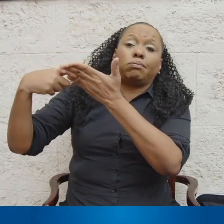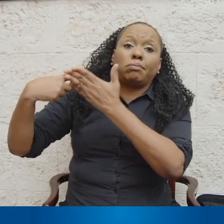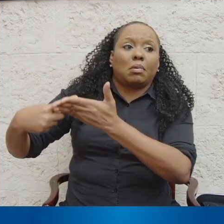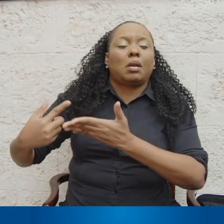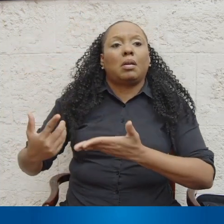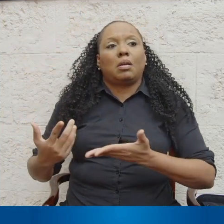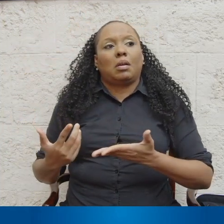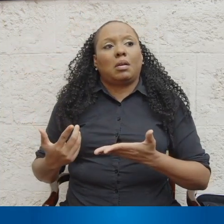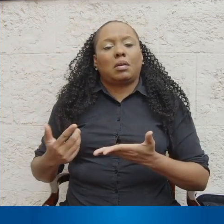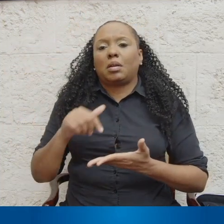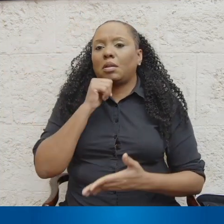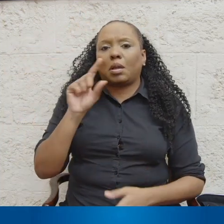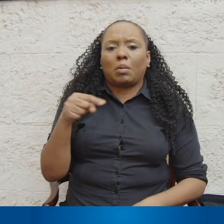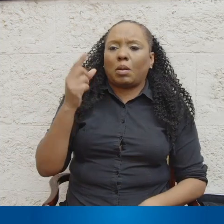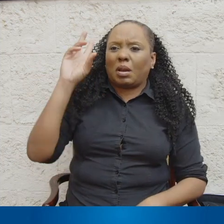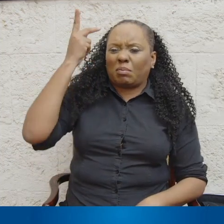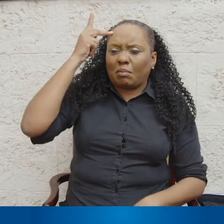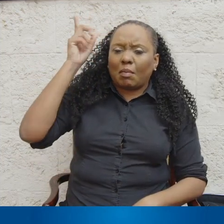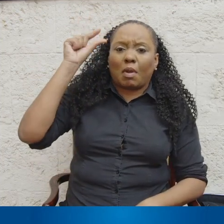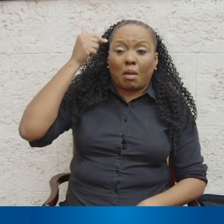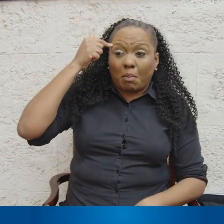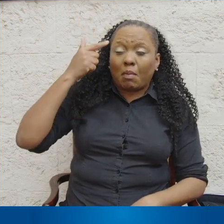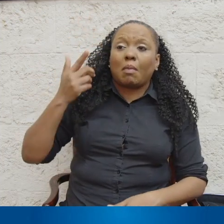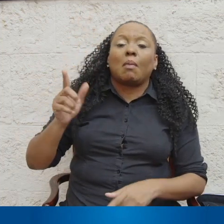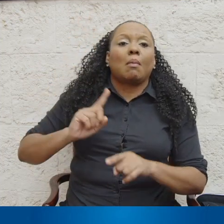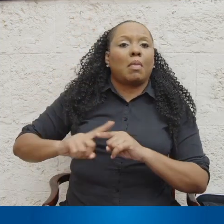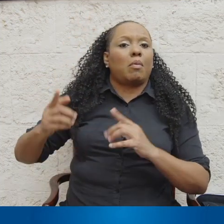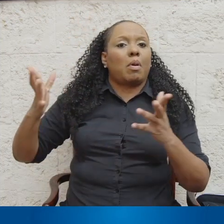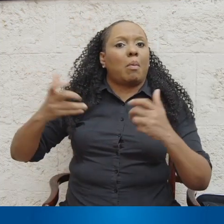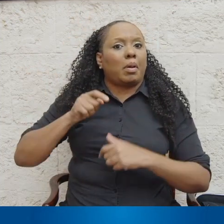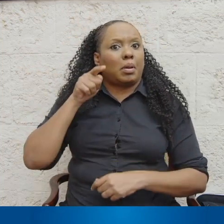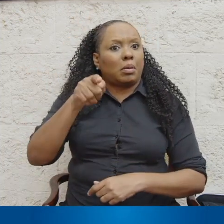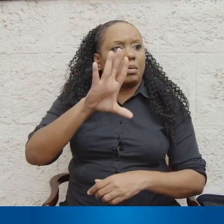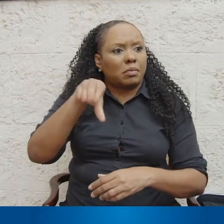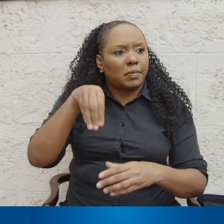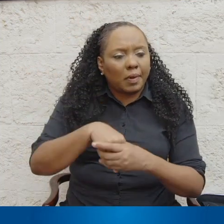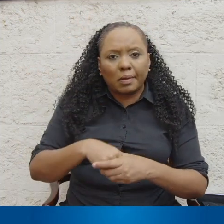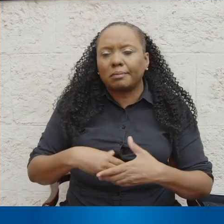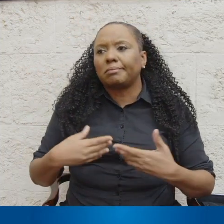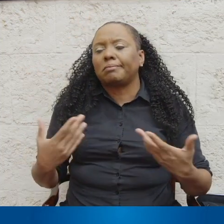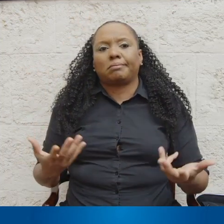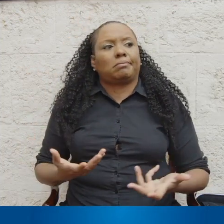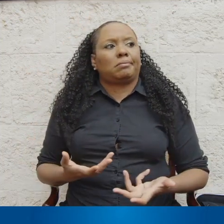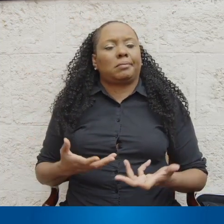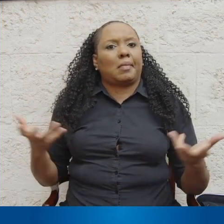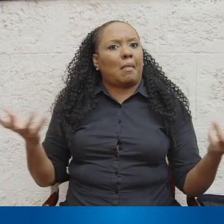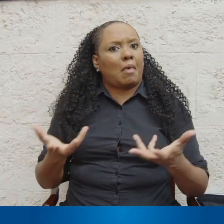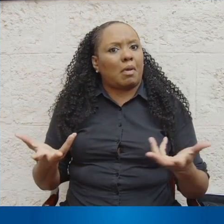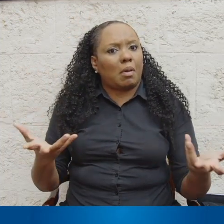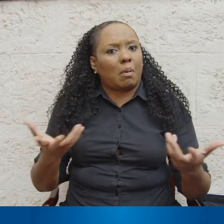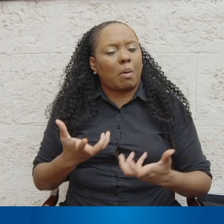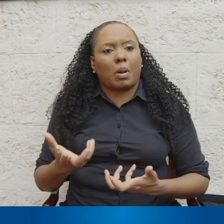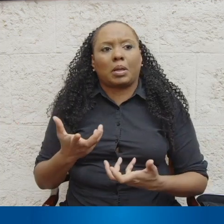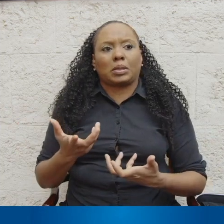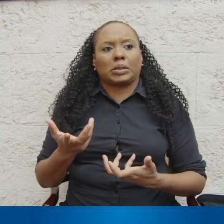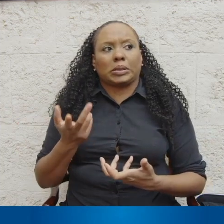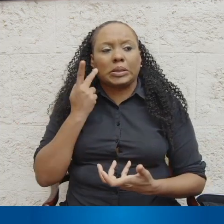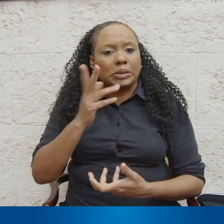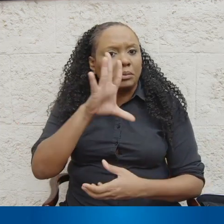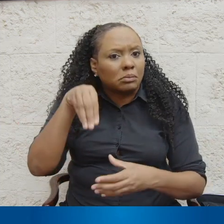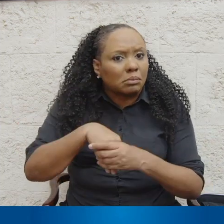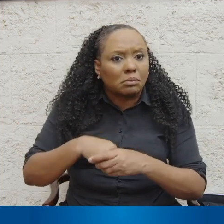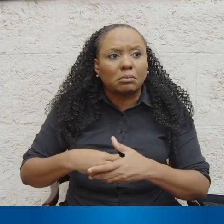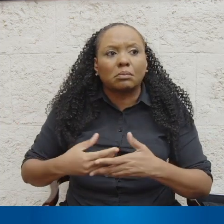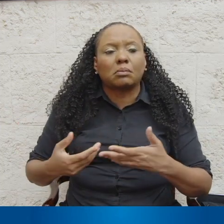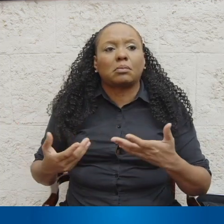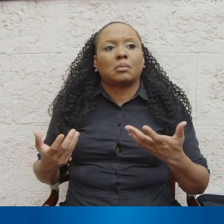cabinet that will be involved in the process, but we are allowing public to get involved, to say what it is that they would want to see